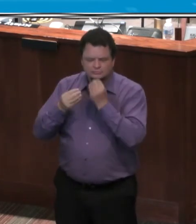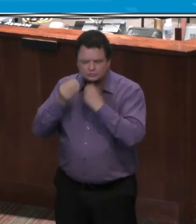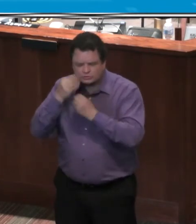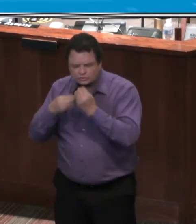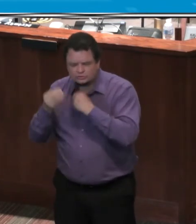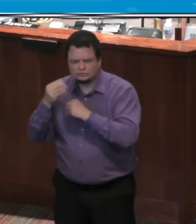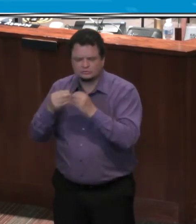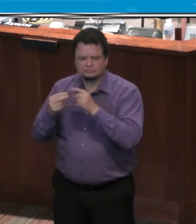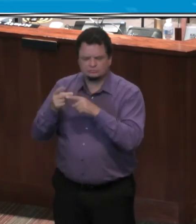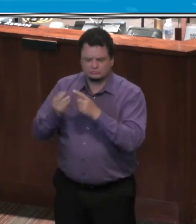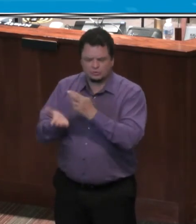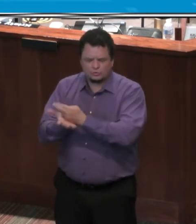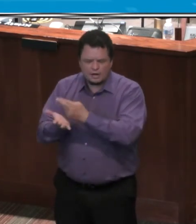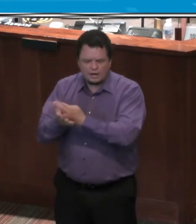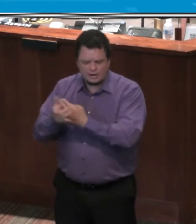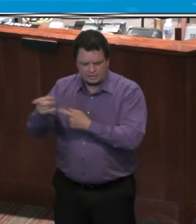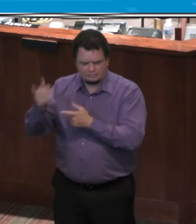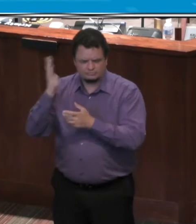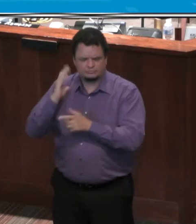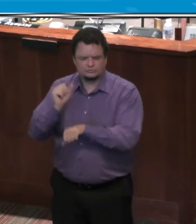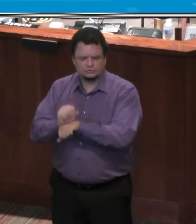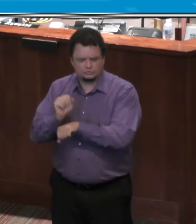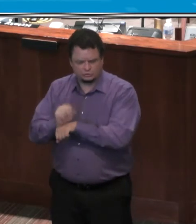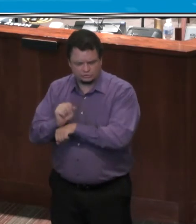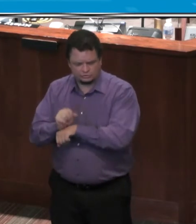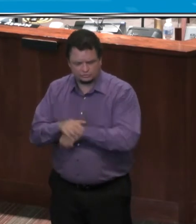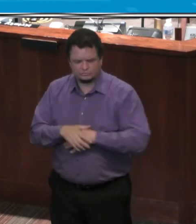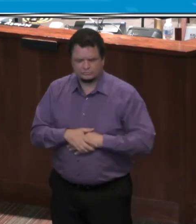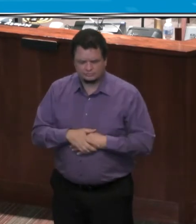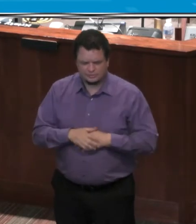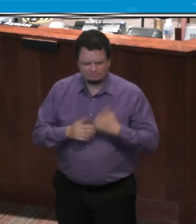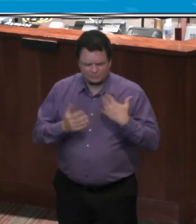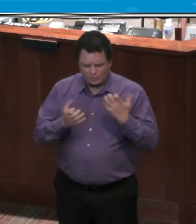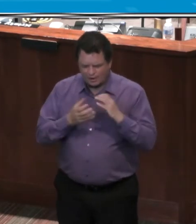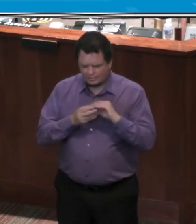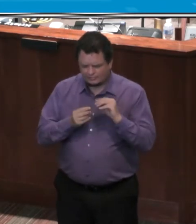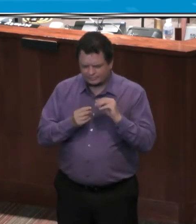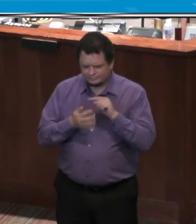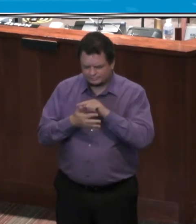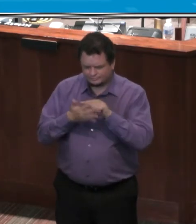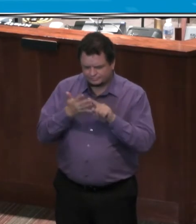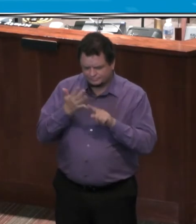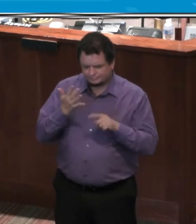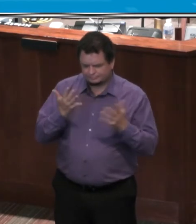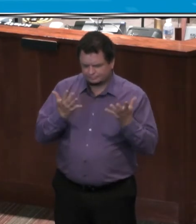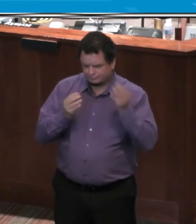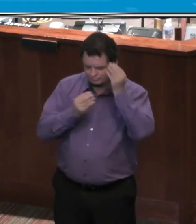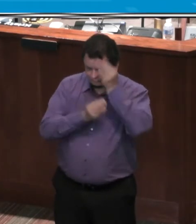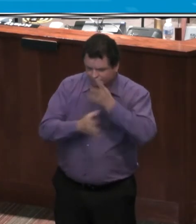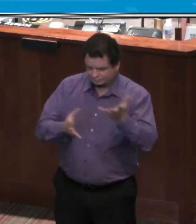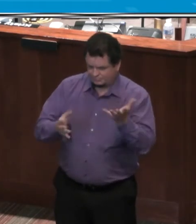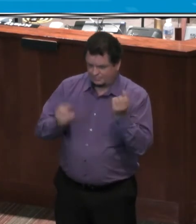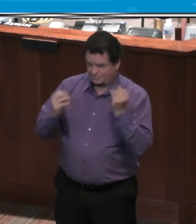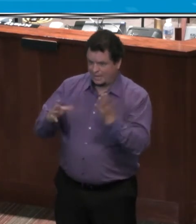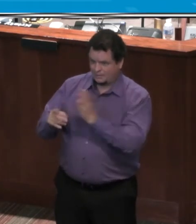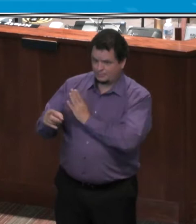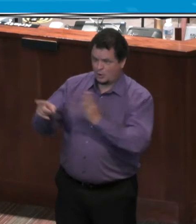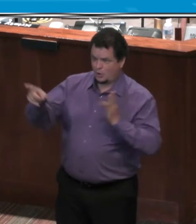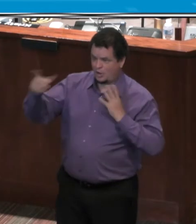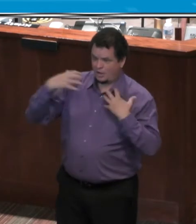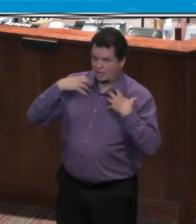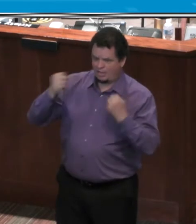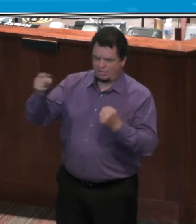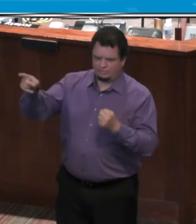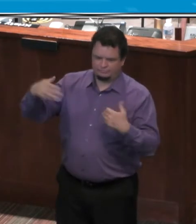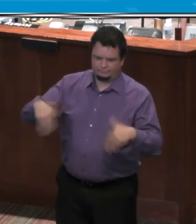if you would like to say a few words to the Board of Health, that would be wonderful. Great. Thank you, Susan. Members